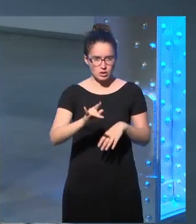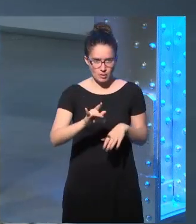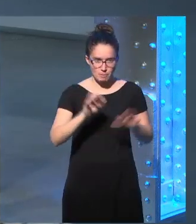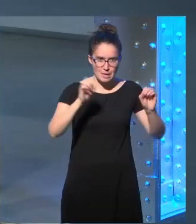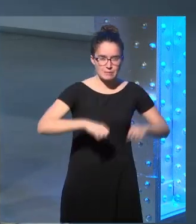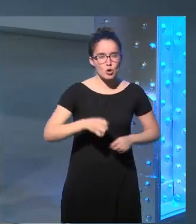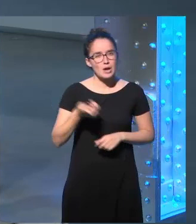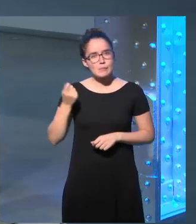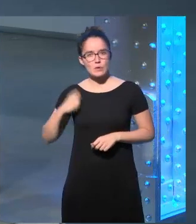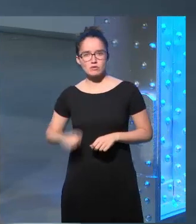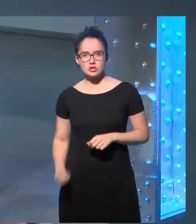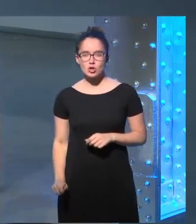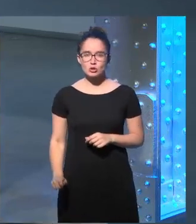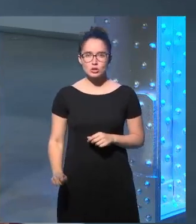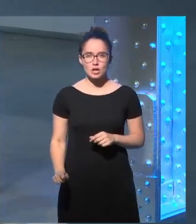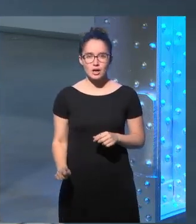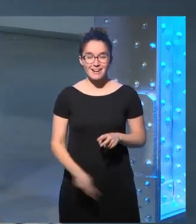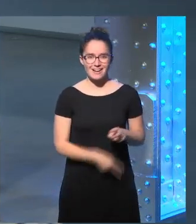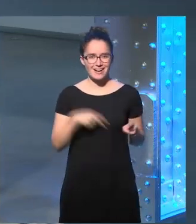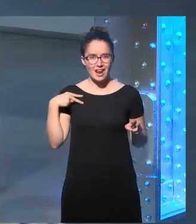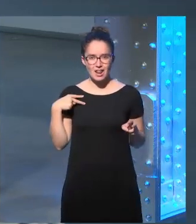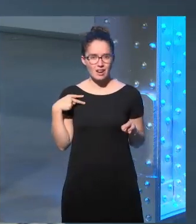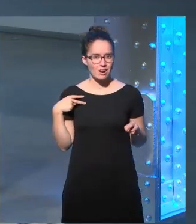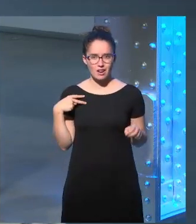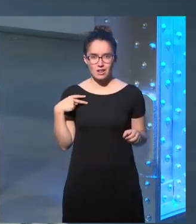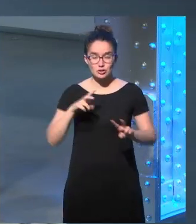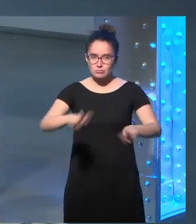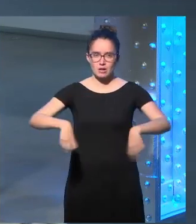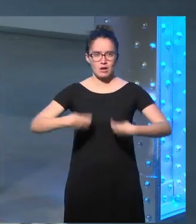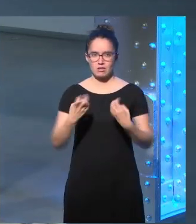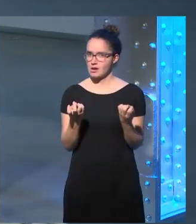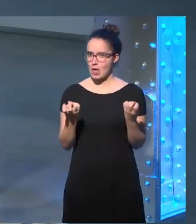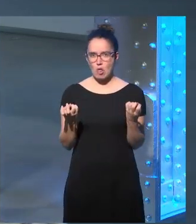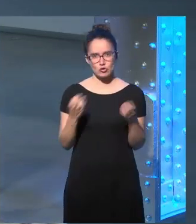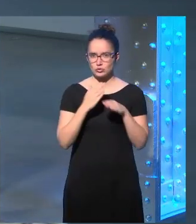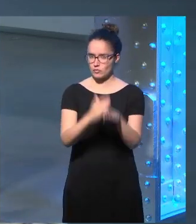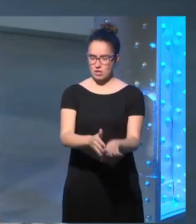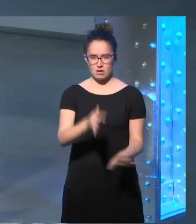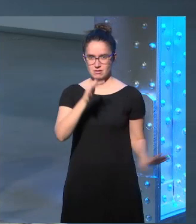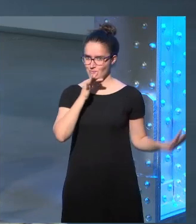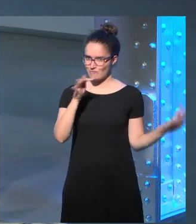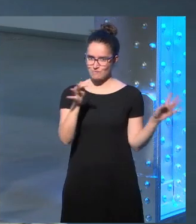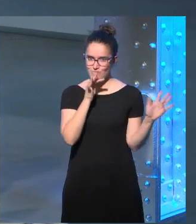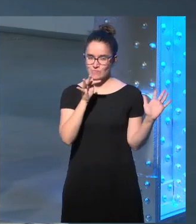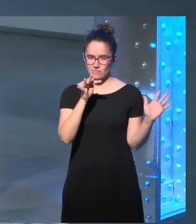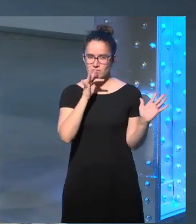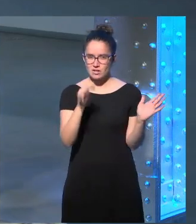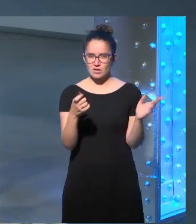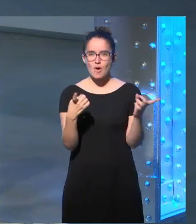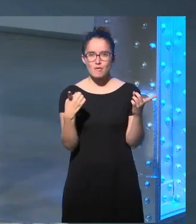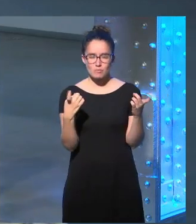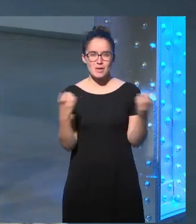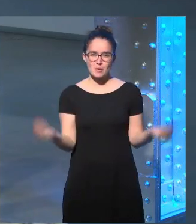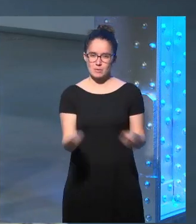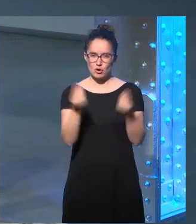plan. We must recognize their merits, and I think that, broadly speaking, they